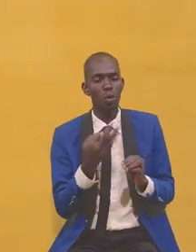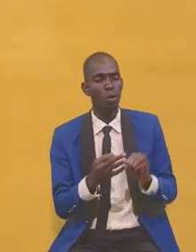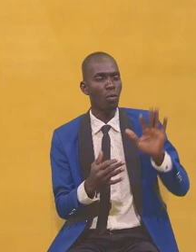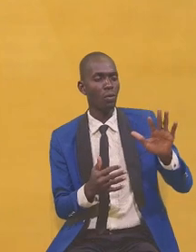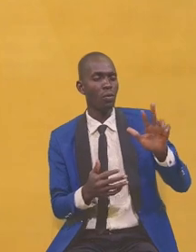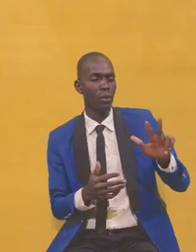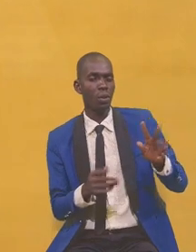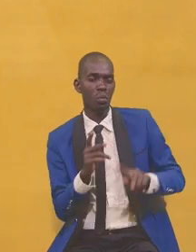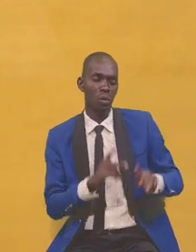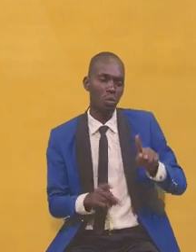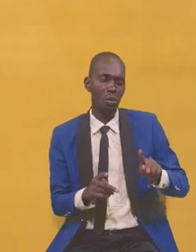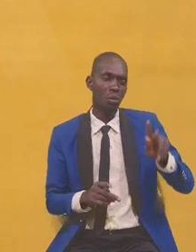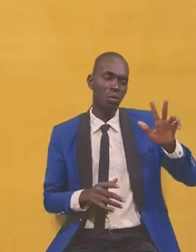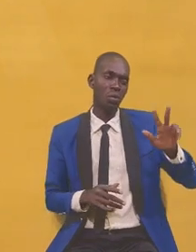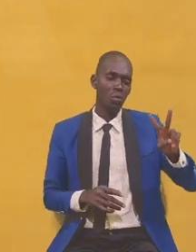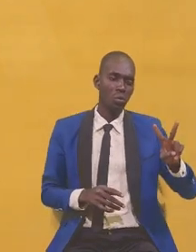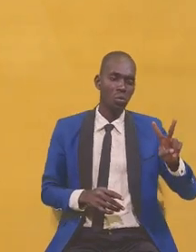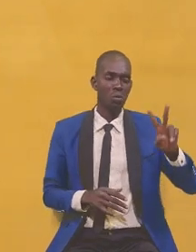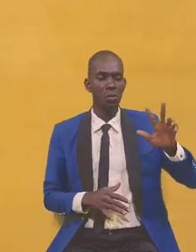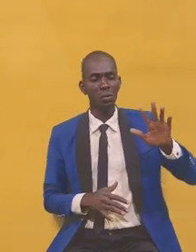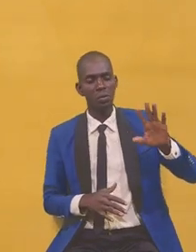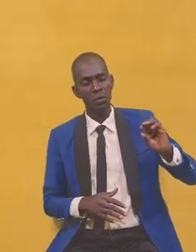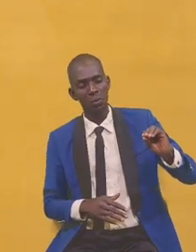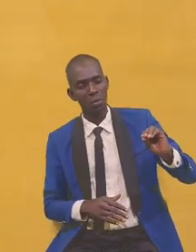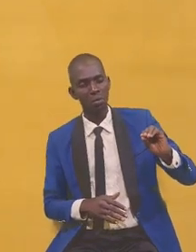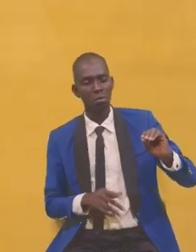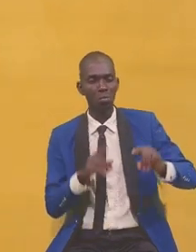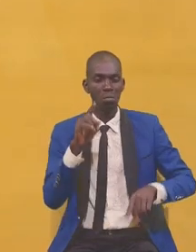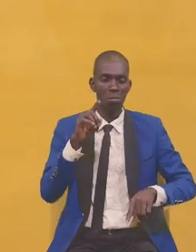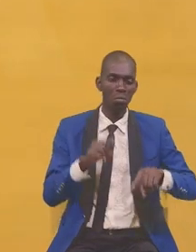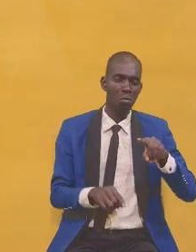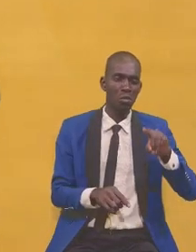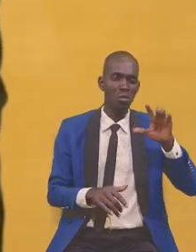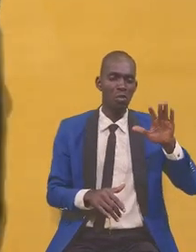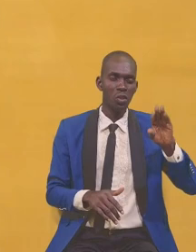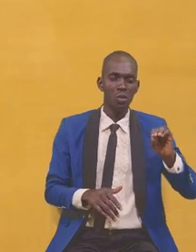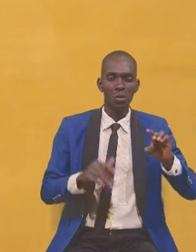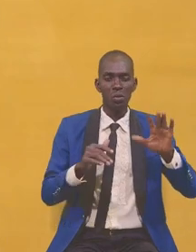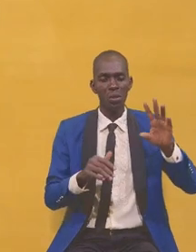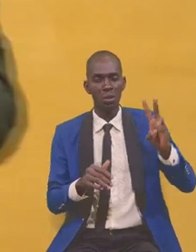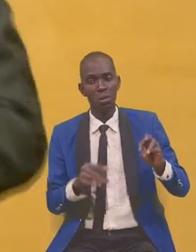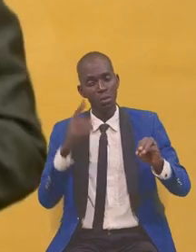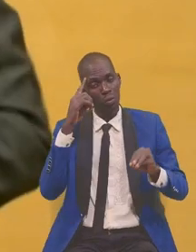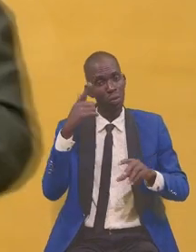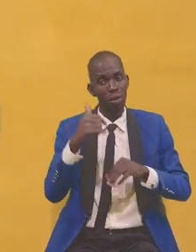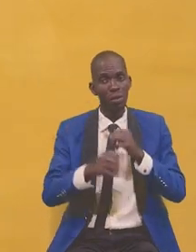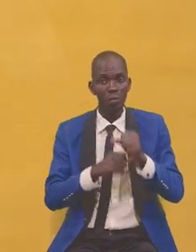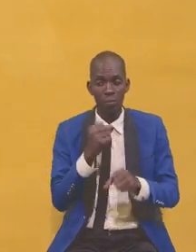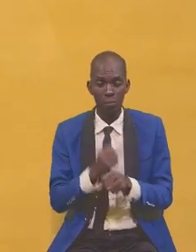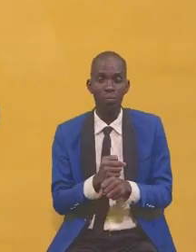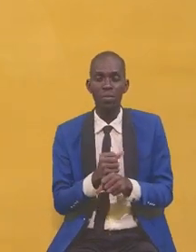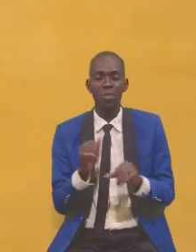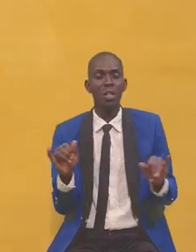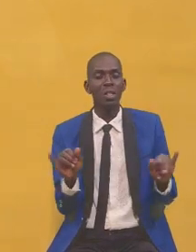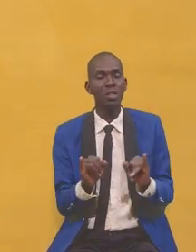50, 52, swinging between 50 and 60 for 10 years, the same people, they